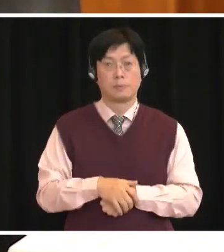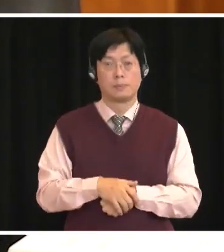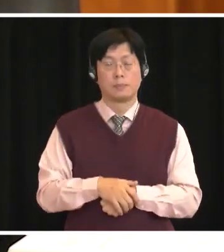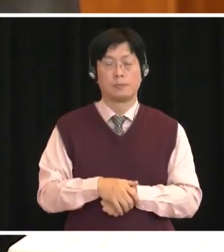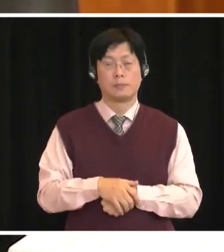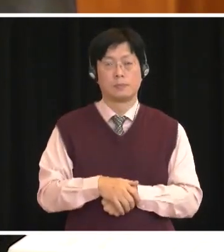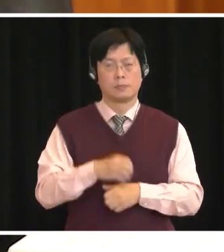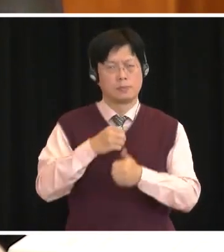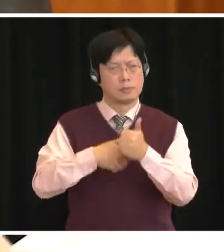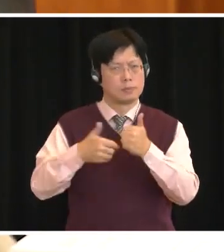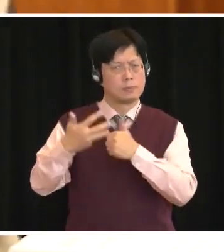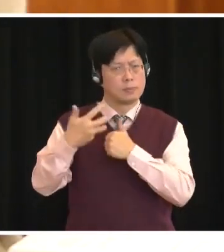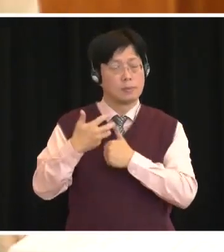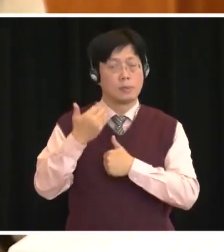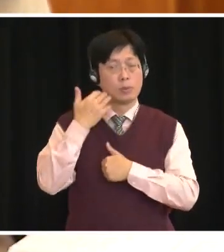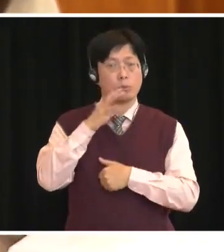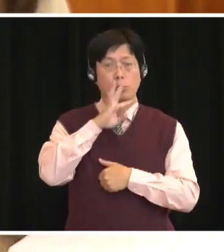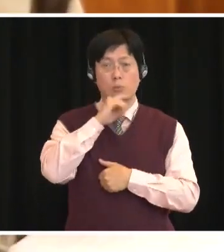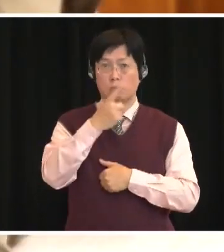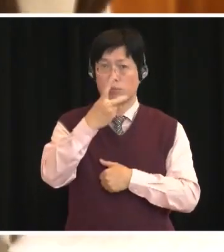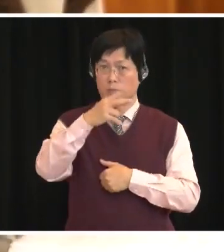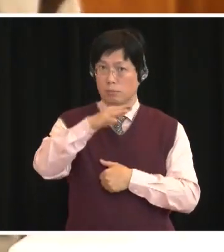which apply for legal aid.